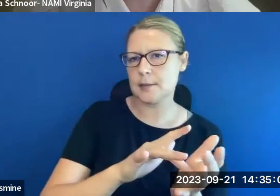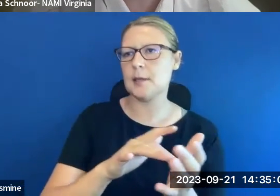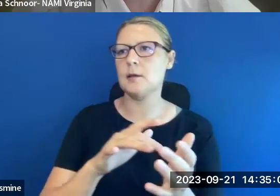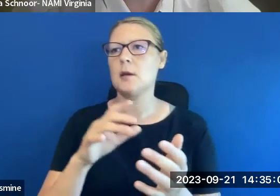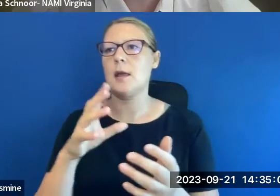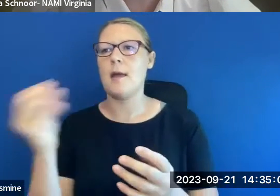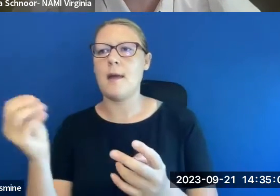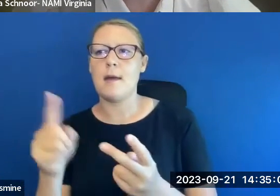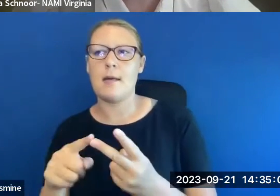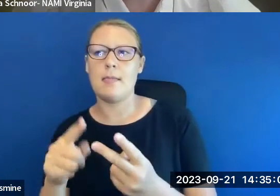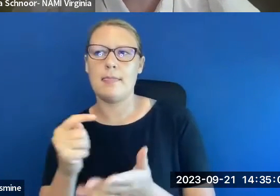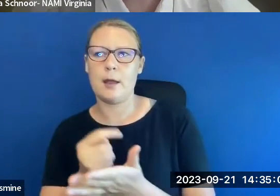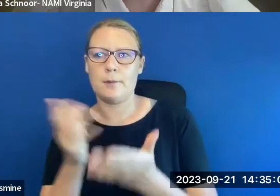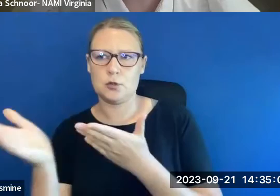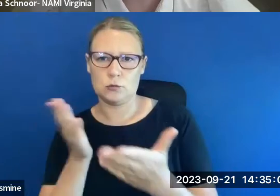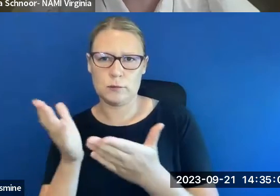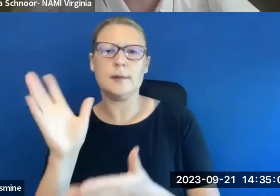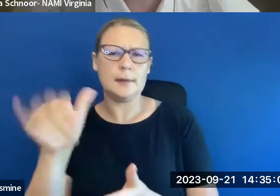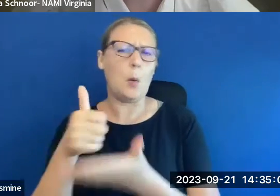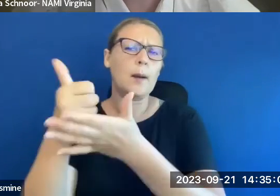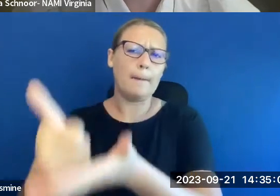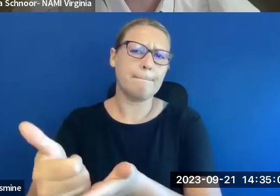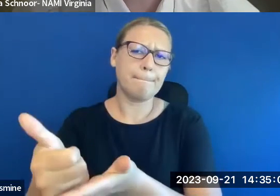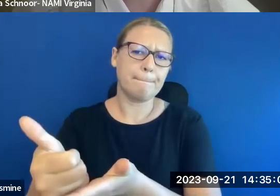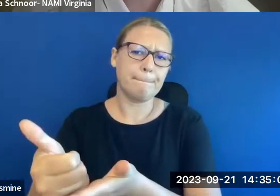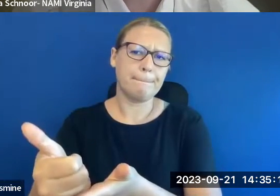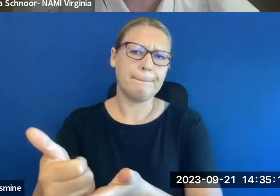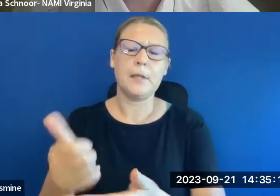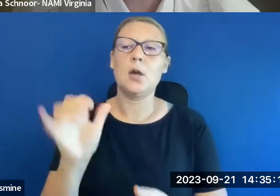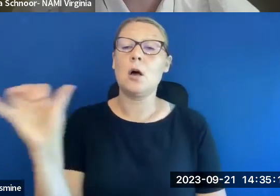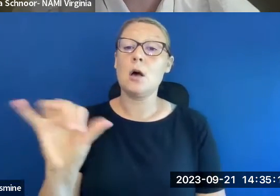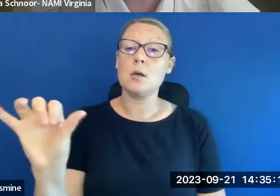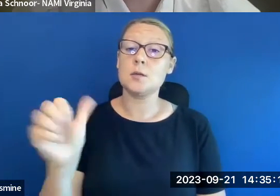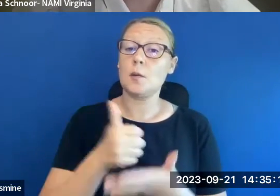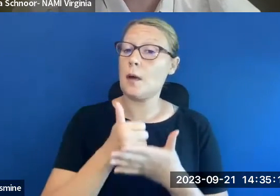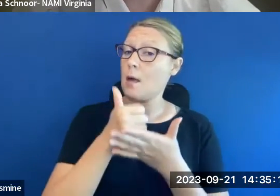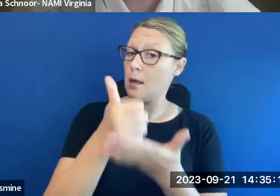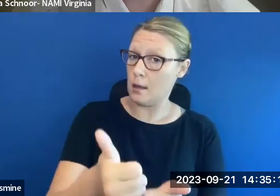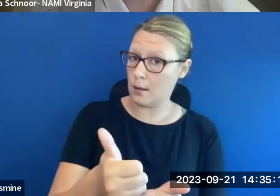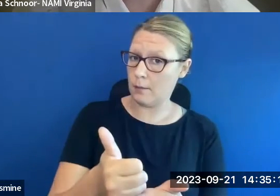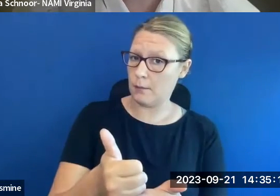services. That is when it's helpful. And it is also helpful when it is in